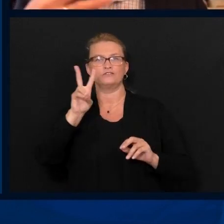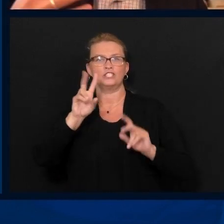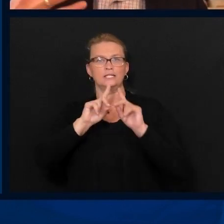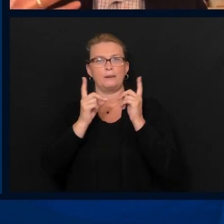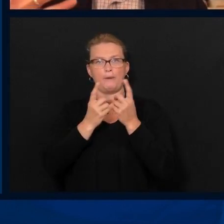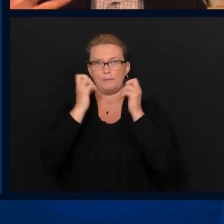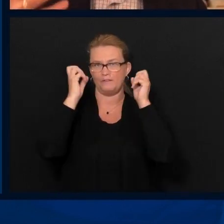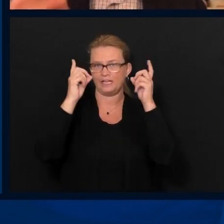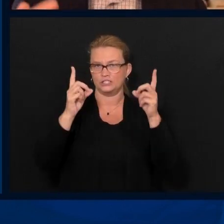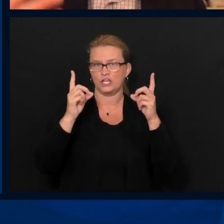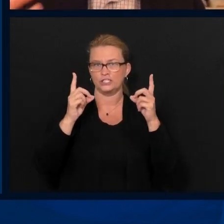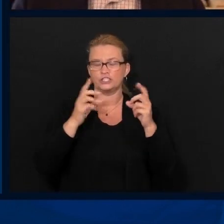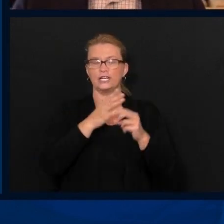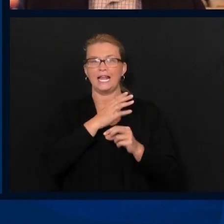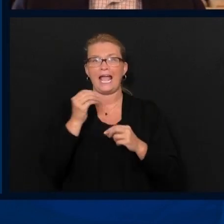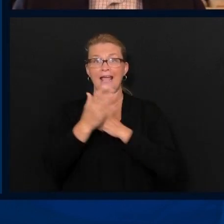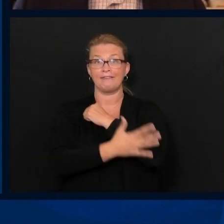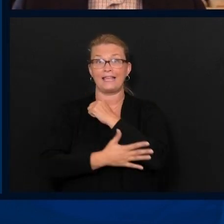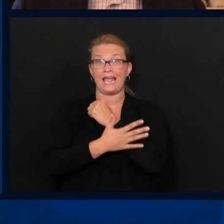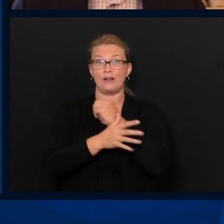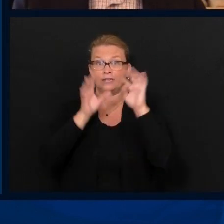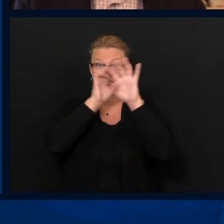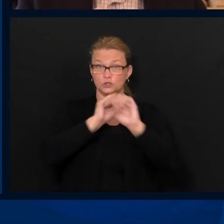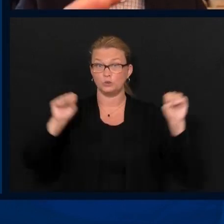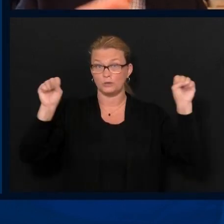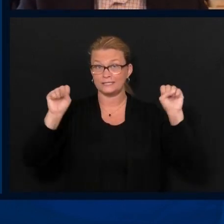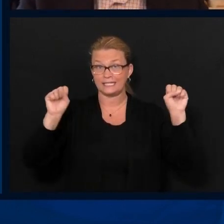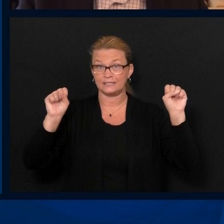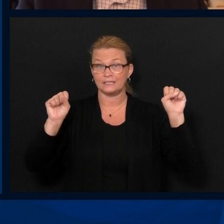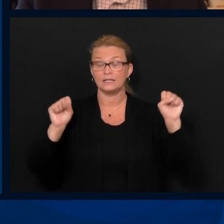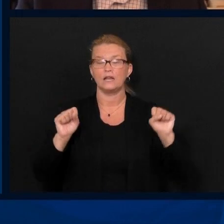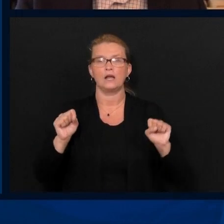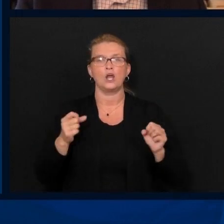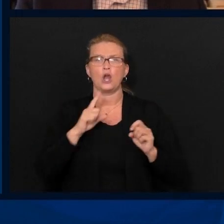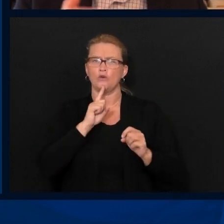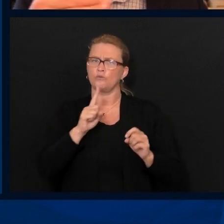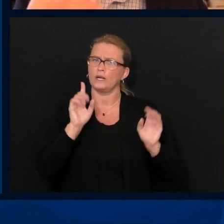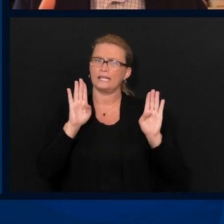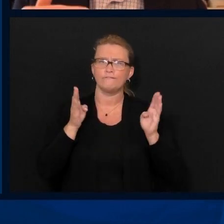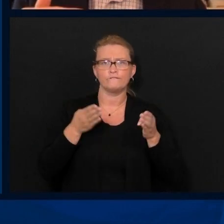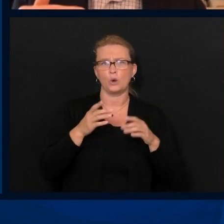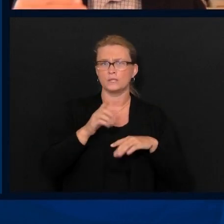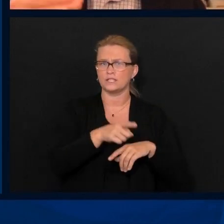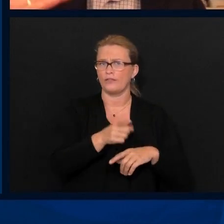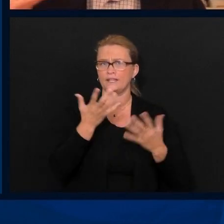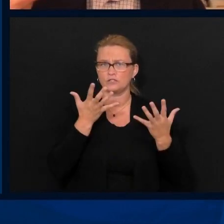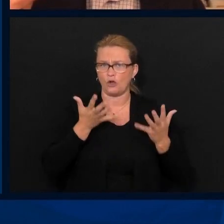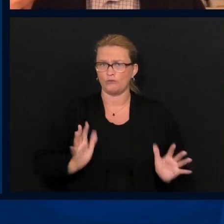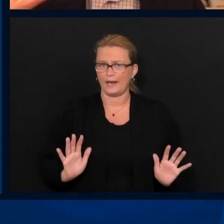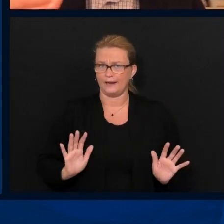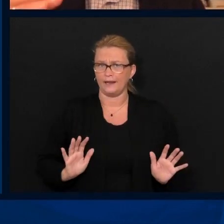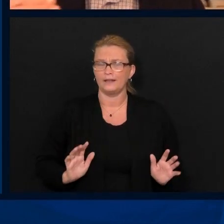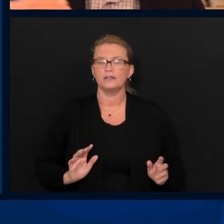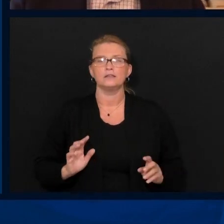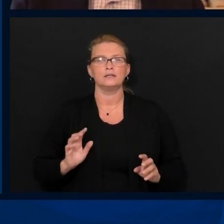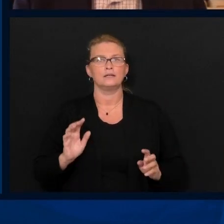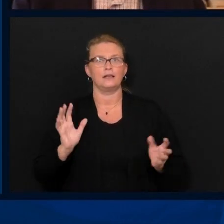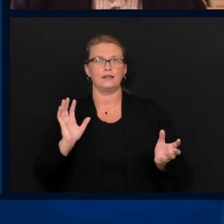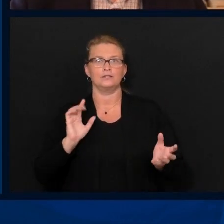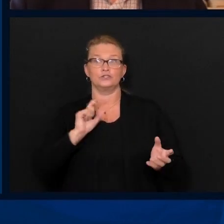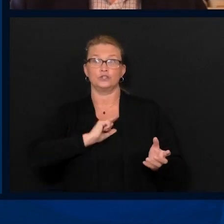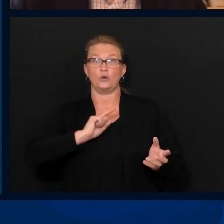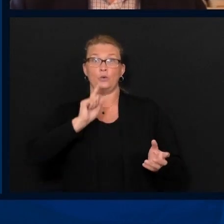Education and the county superintendent and school boards have really focused on. So the combination of the more